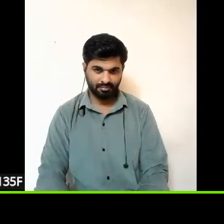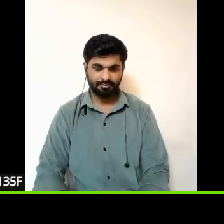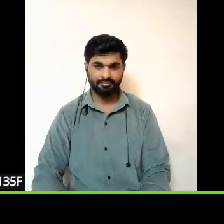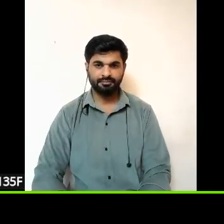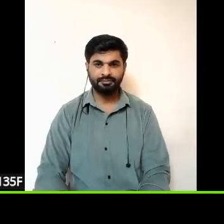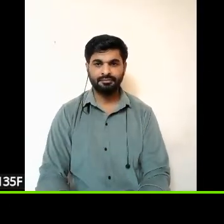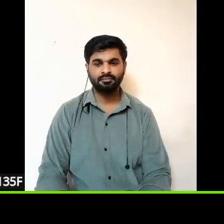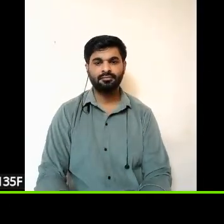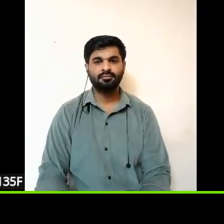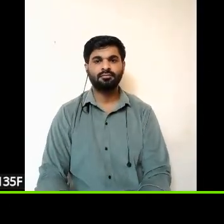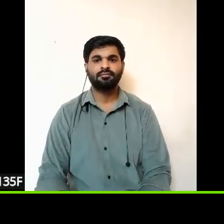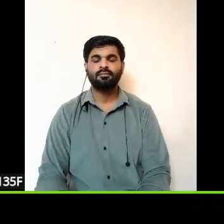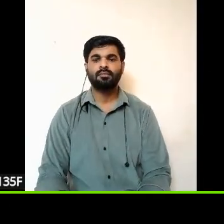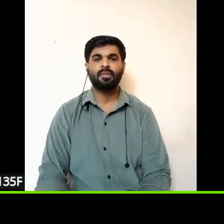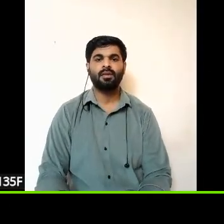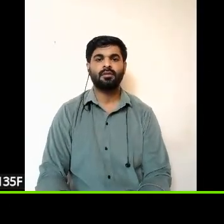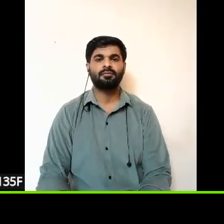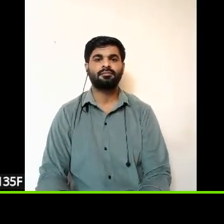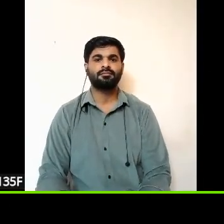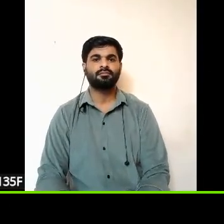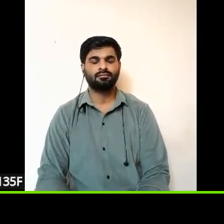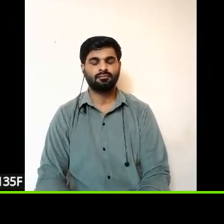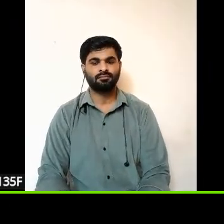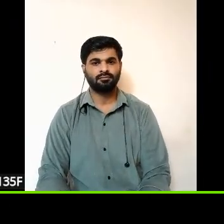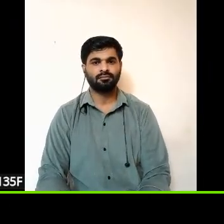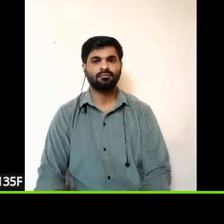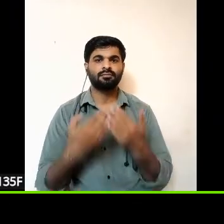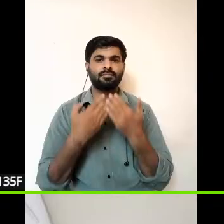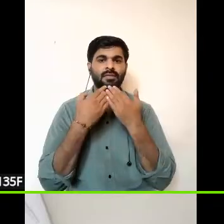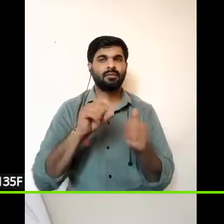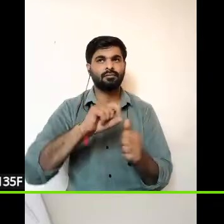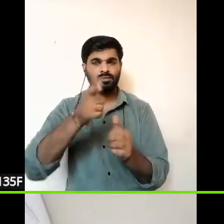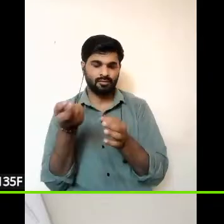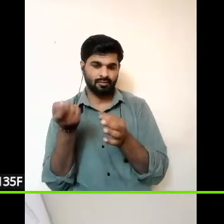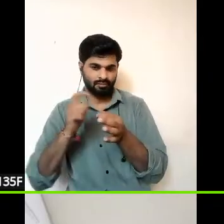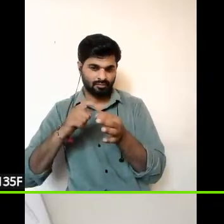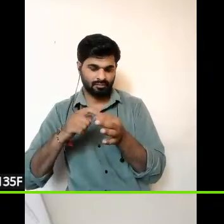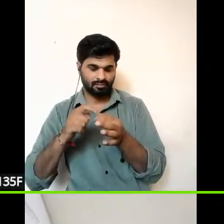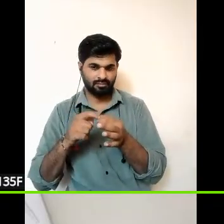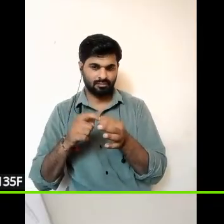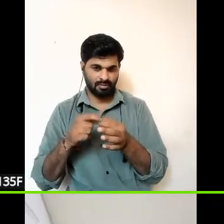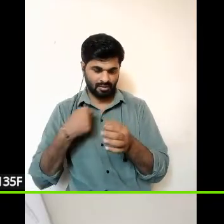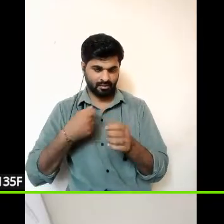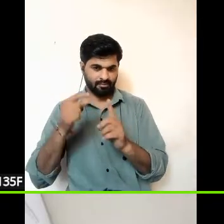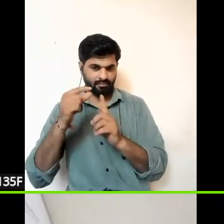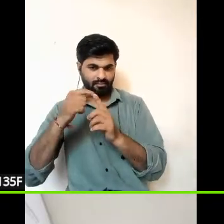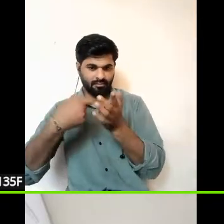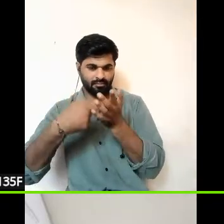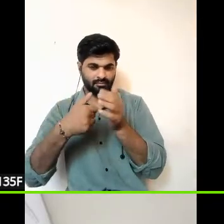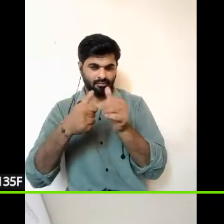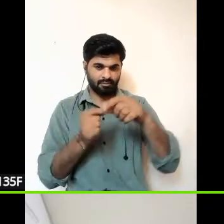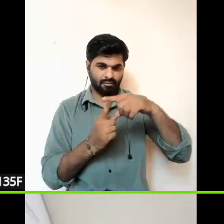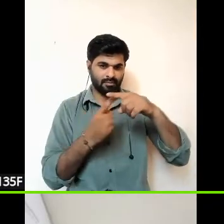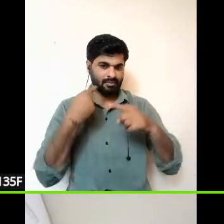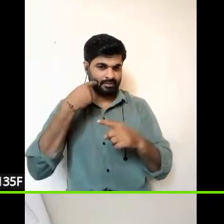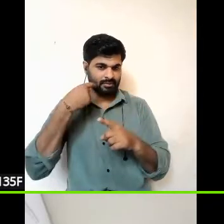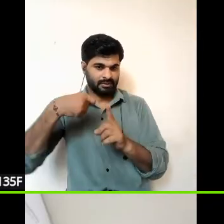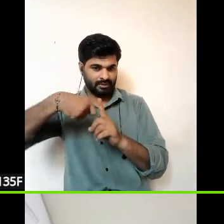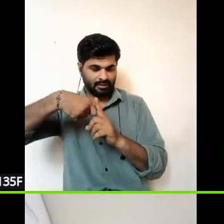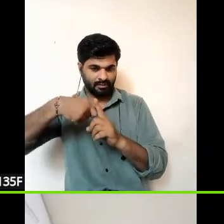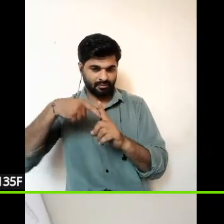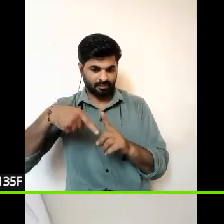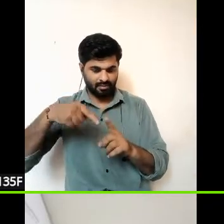Okay, perfect. Okay. So thank you for joining. I'm Prateek. I'm the executive director of Astha. We